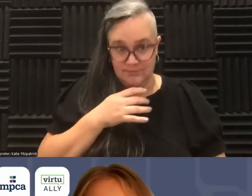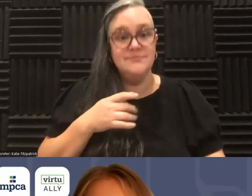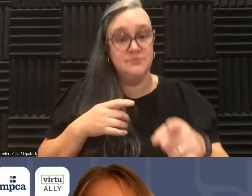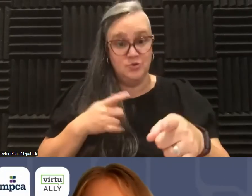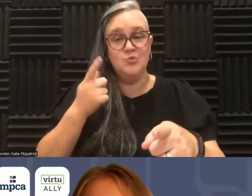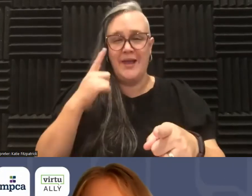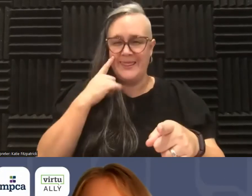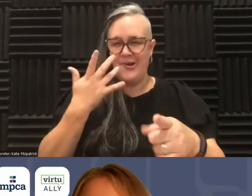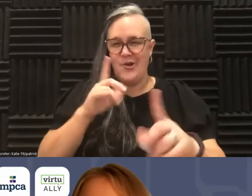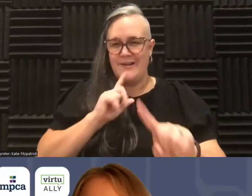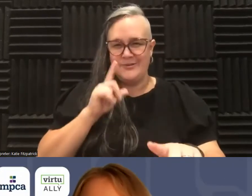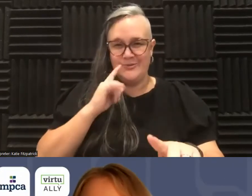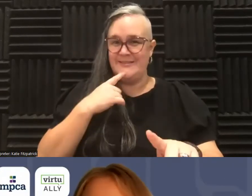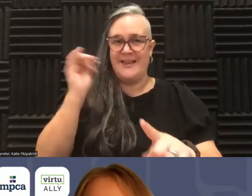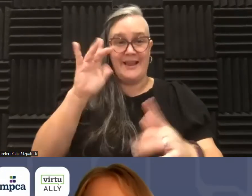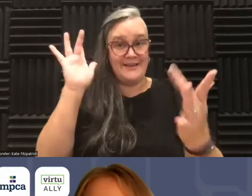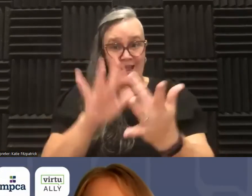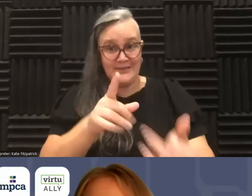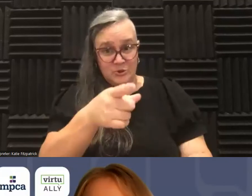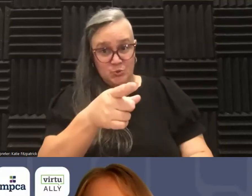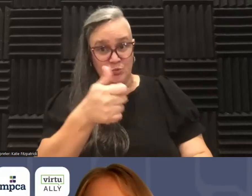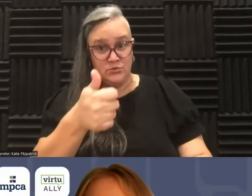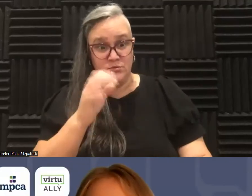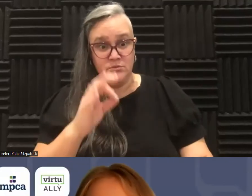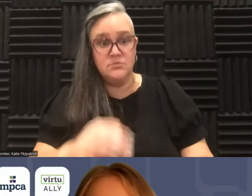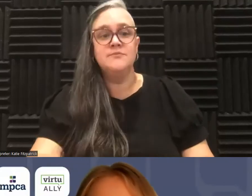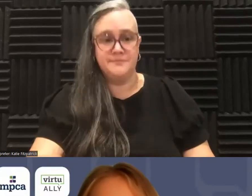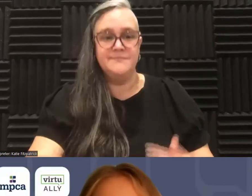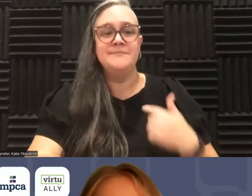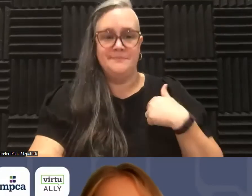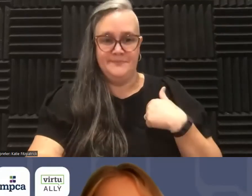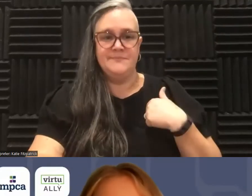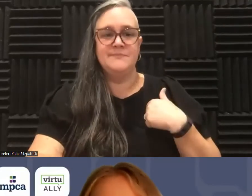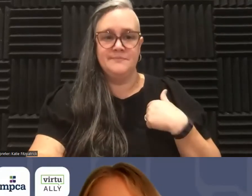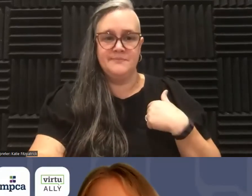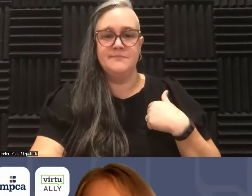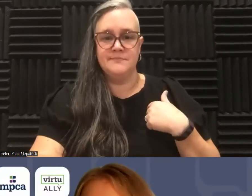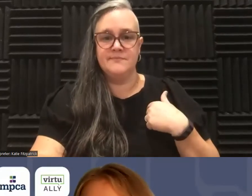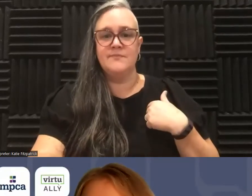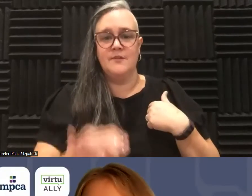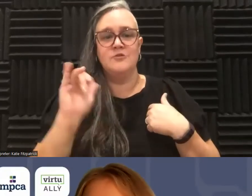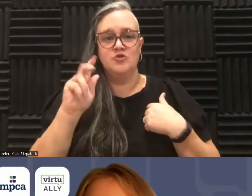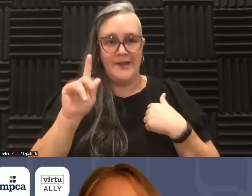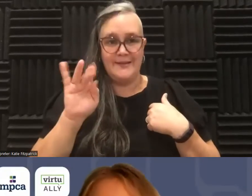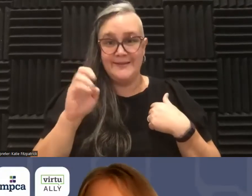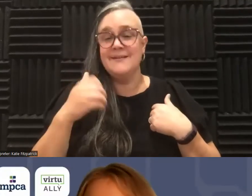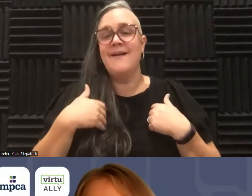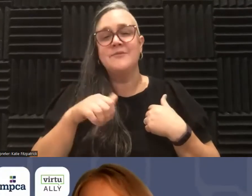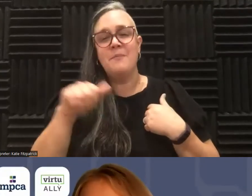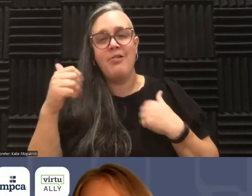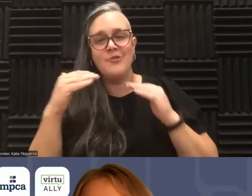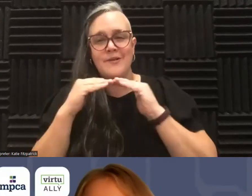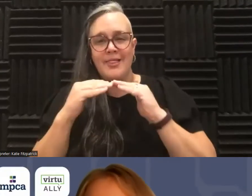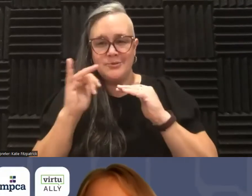contact you, right? Yeah, I do. This is Jackie again. I do have some other colleagues where, depending on